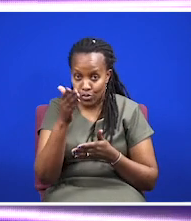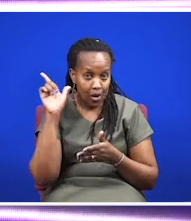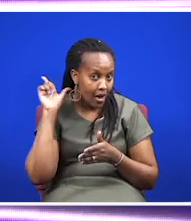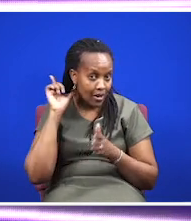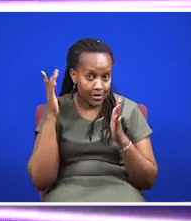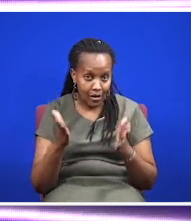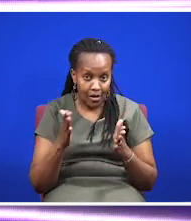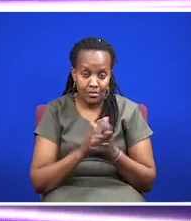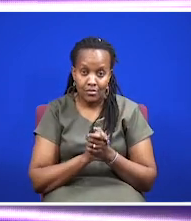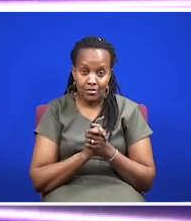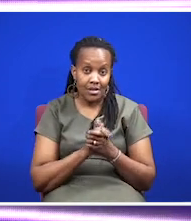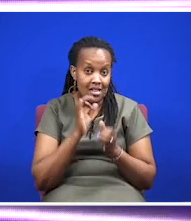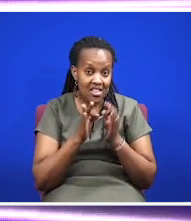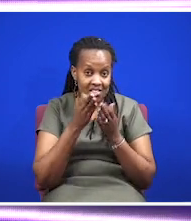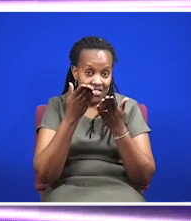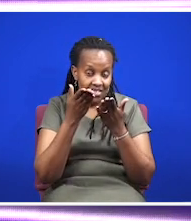were not there,